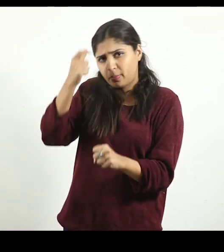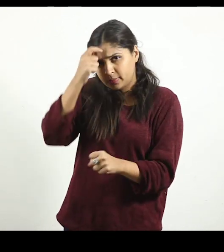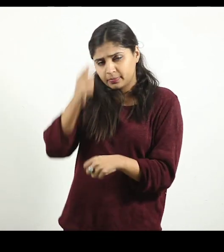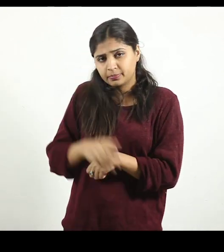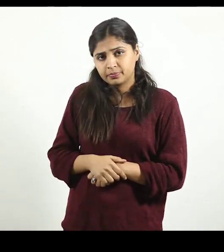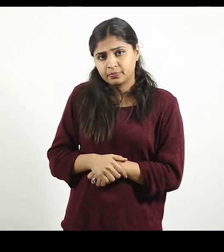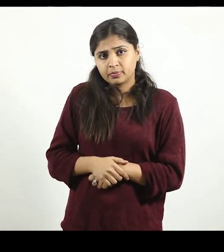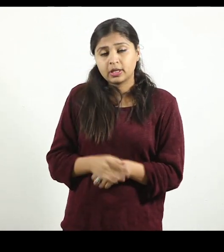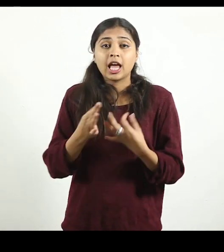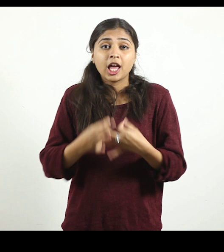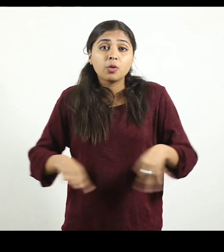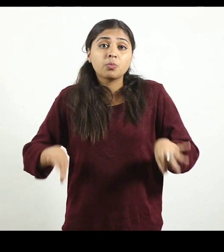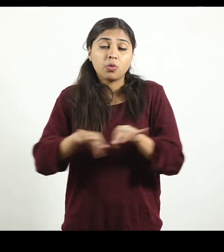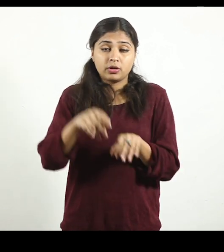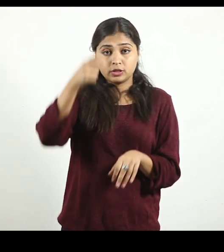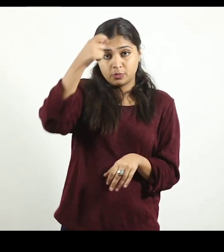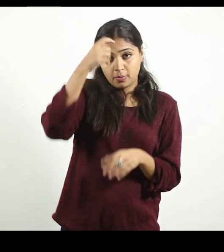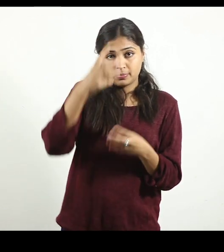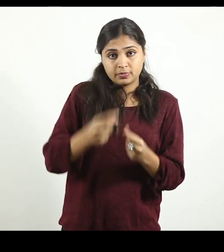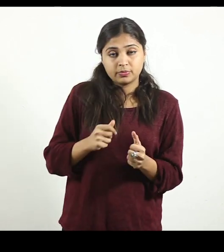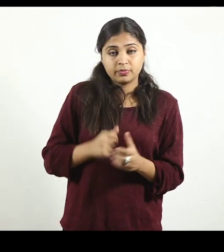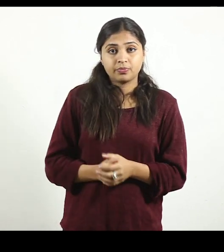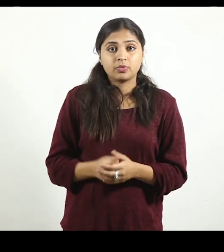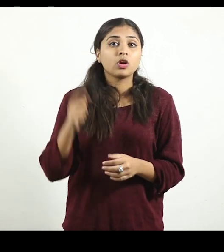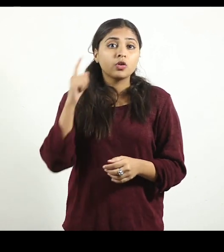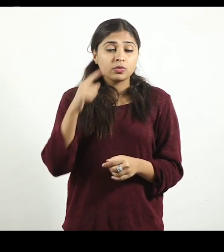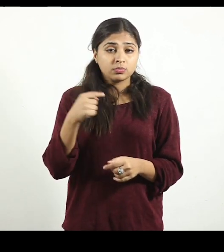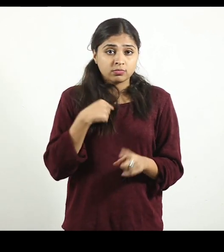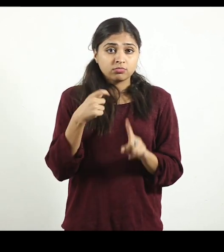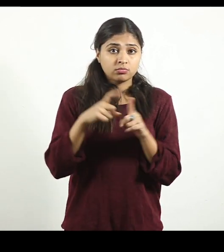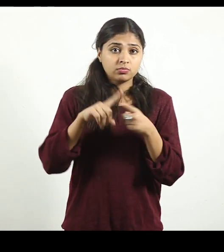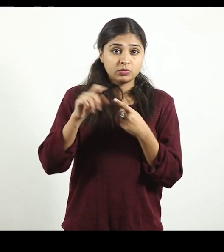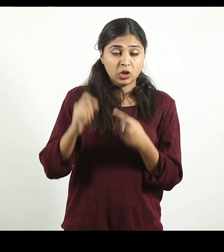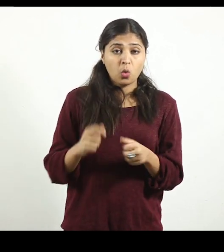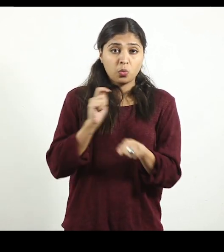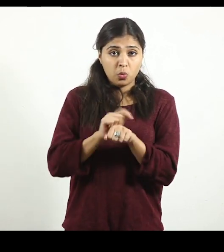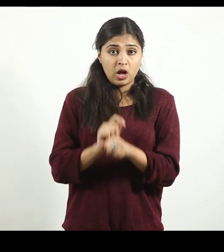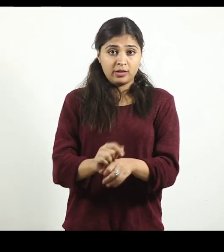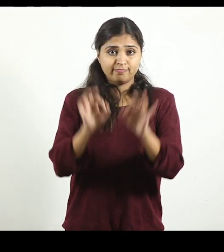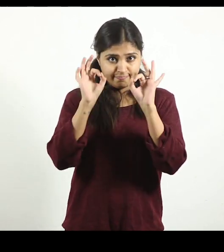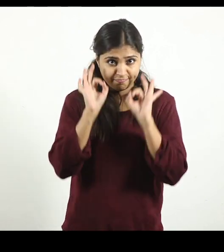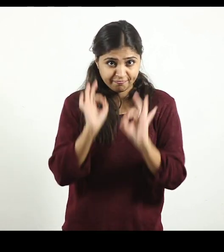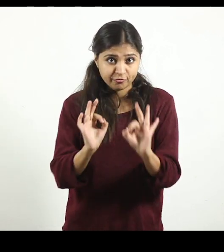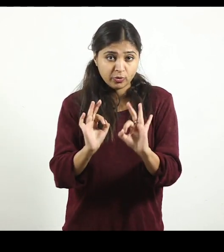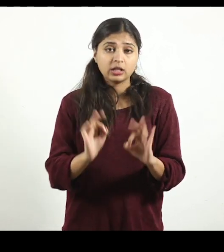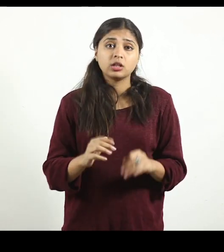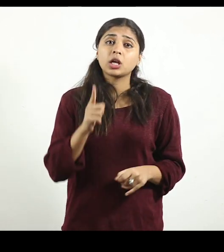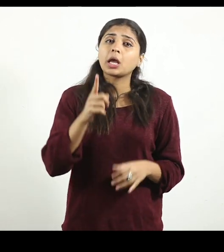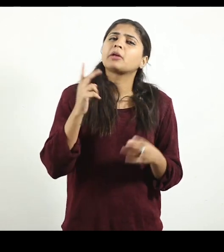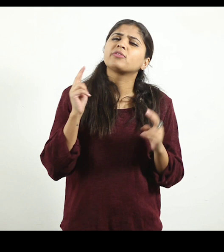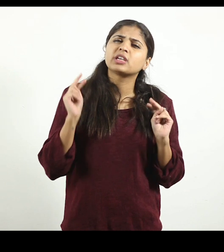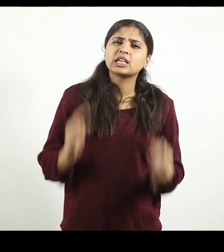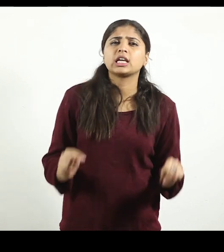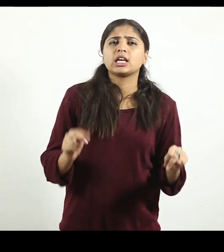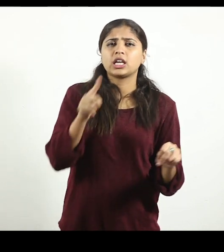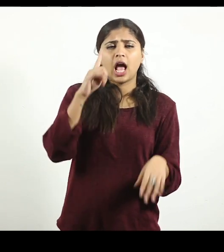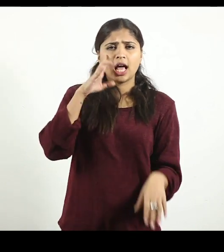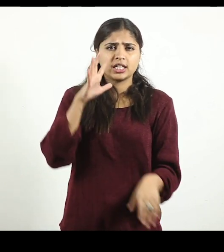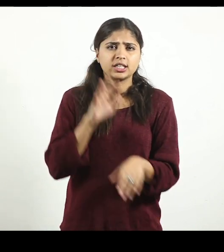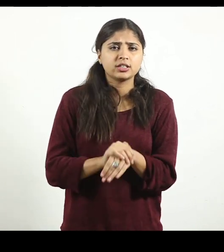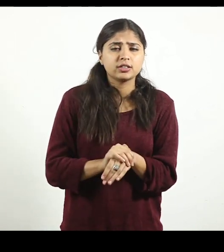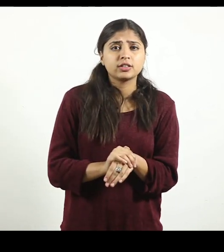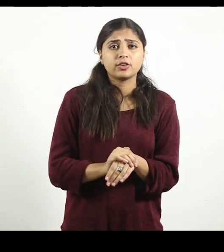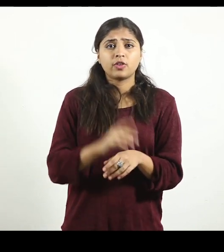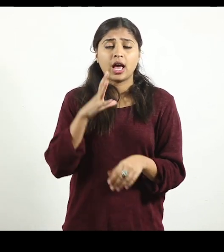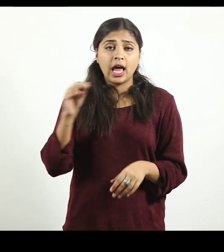For a data entry operator to work effectively and efficiently, it is necessary to identify and comprehend problems